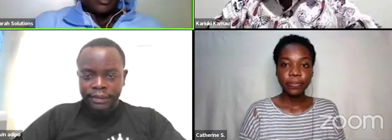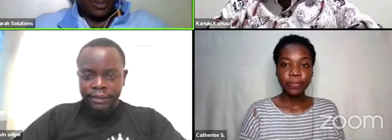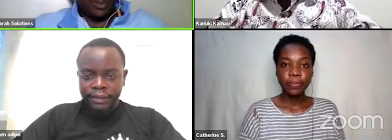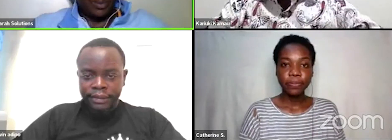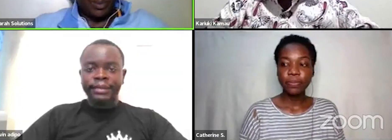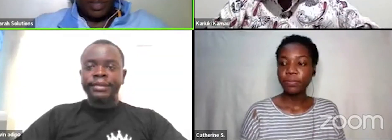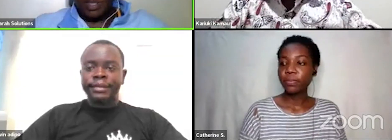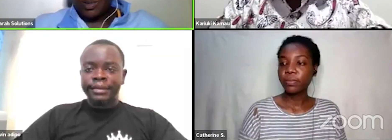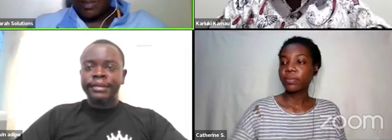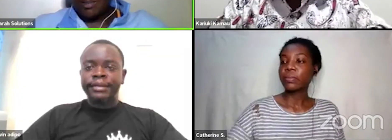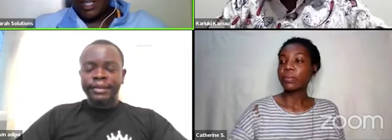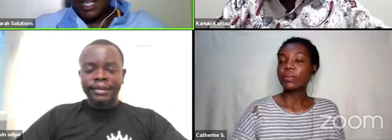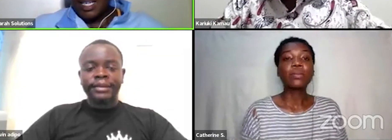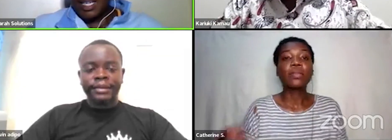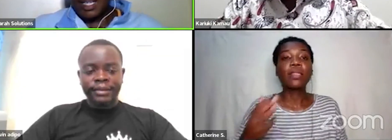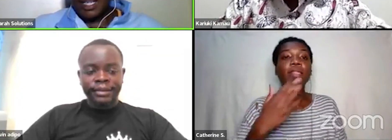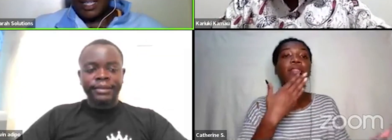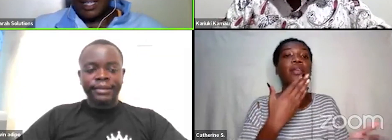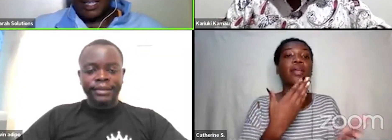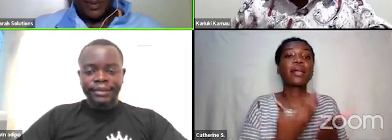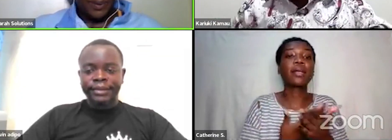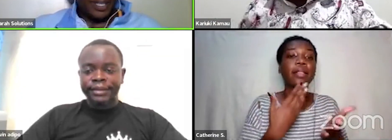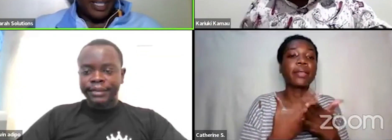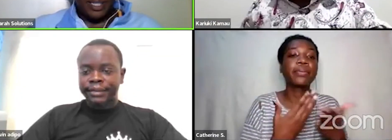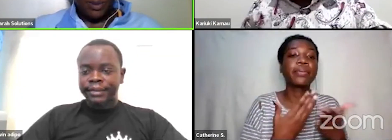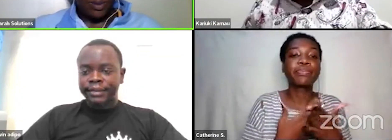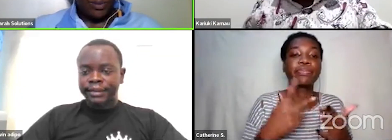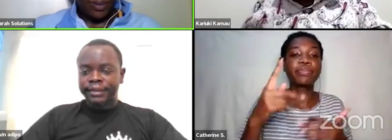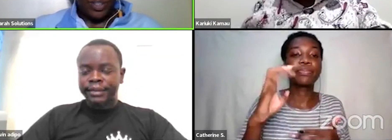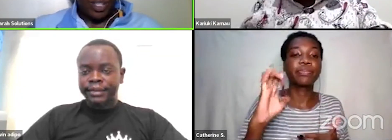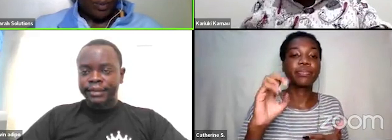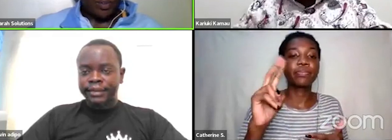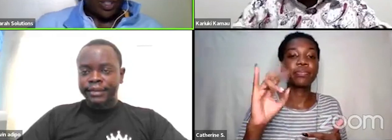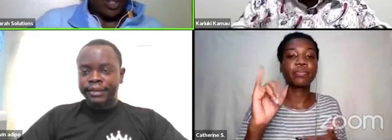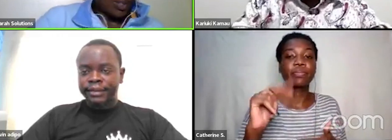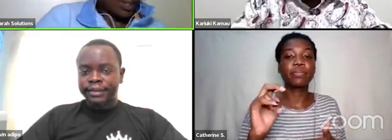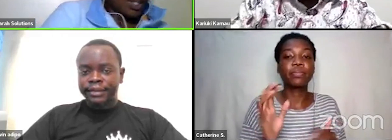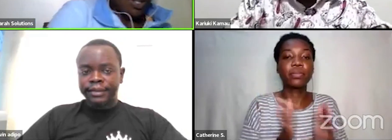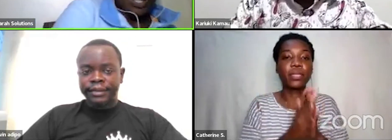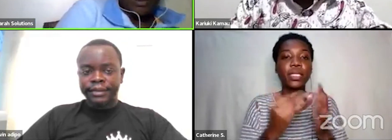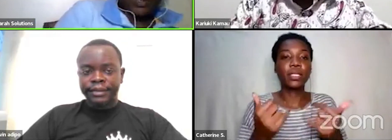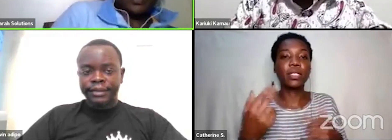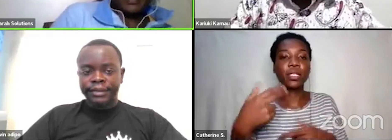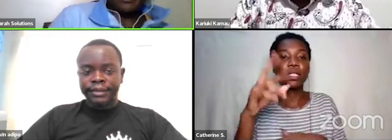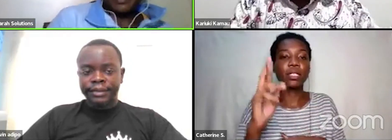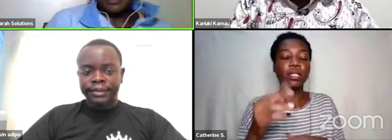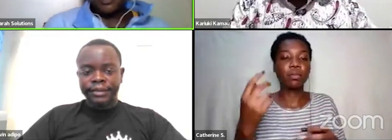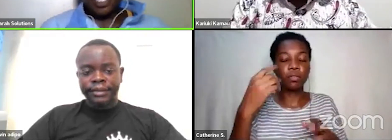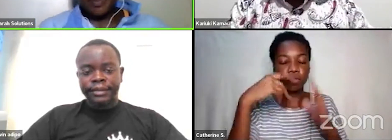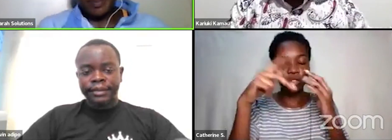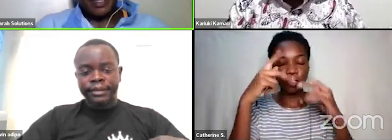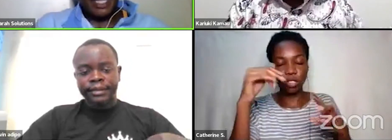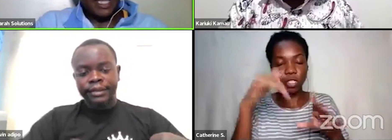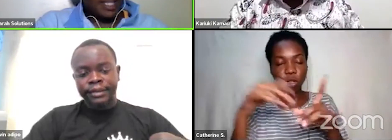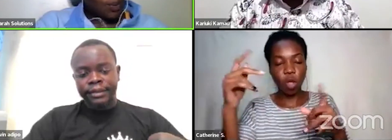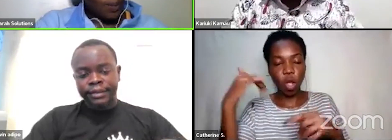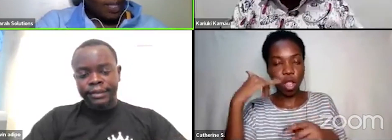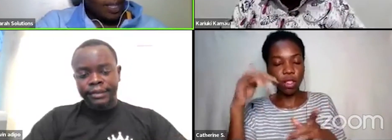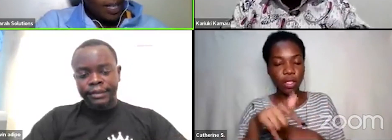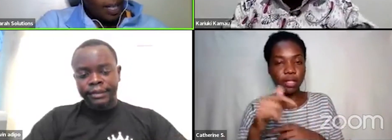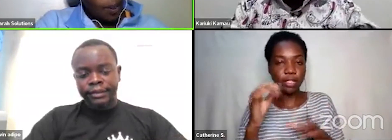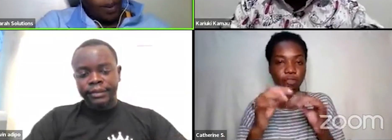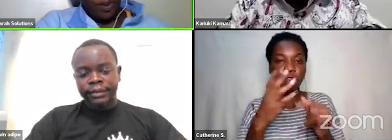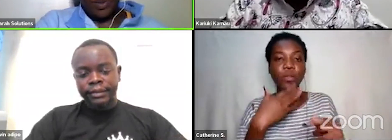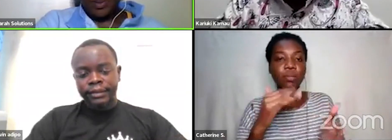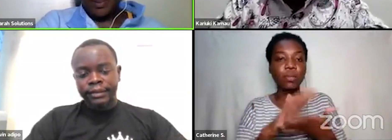Thank you. Thank you, Kevin. And right, so for HR professionals on this call, if you wish to become a CHRP, please get in